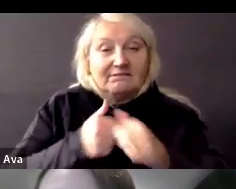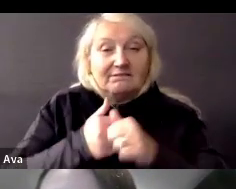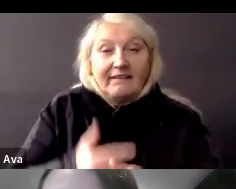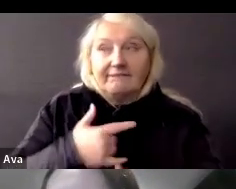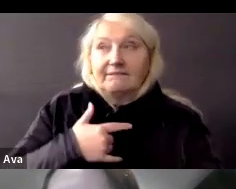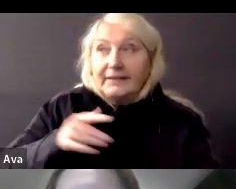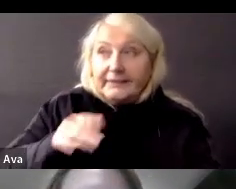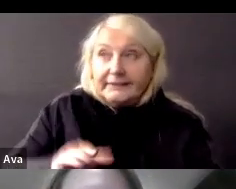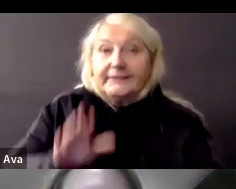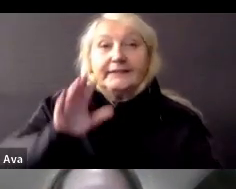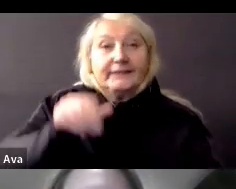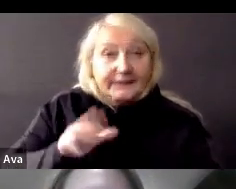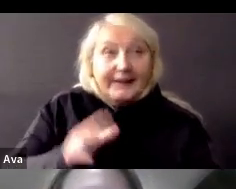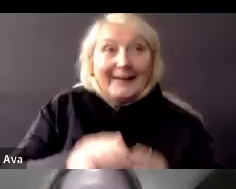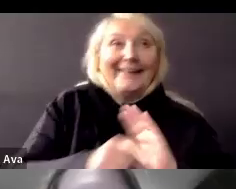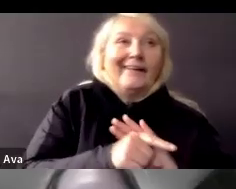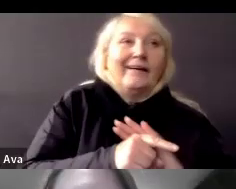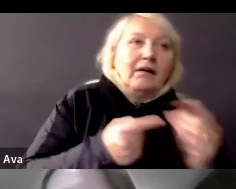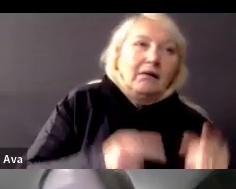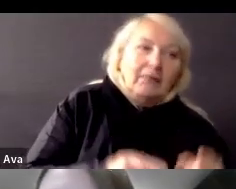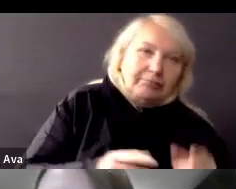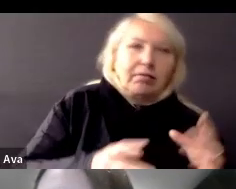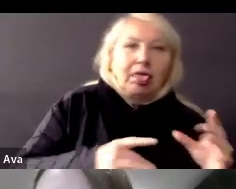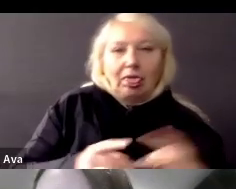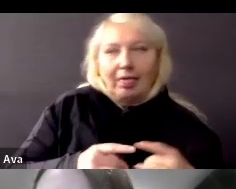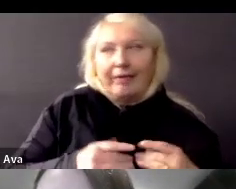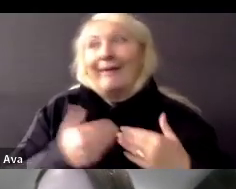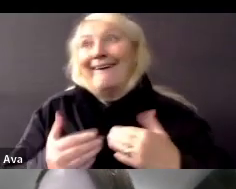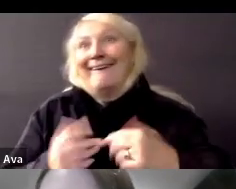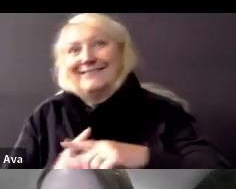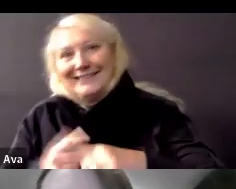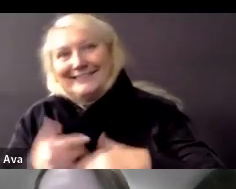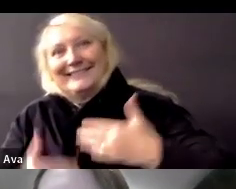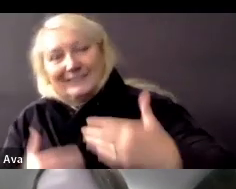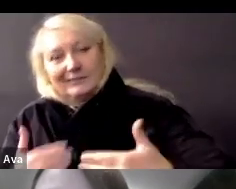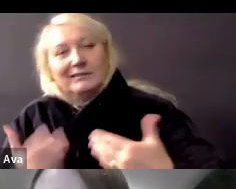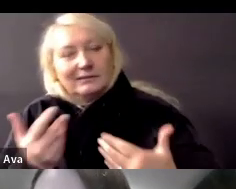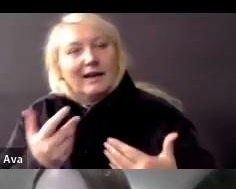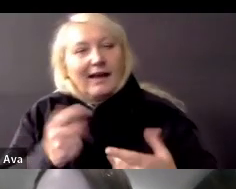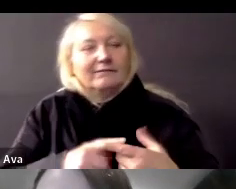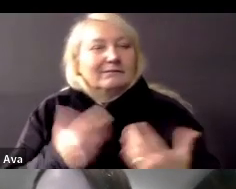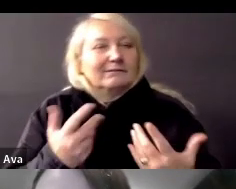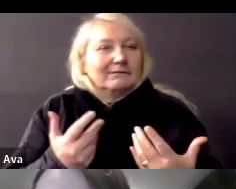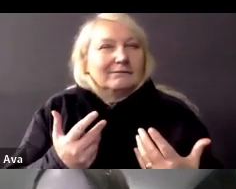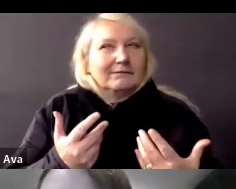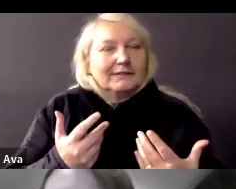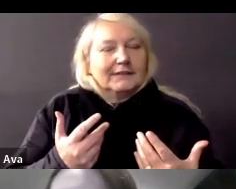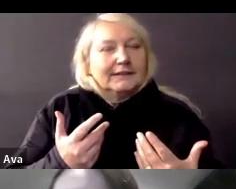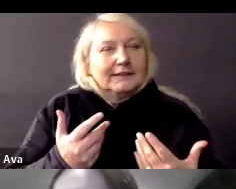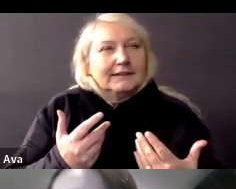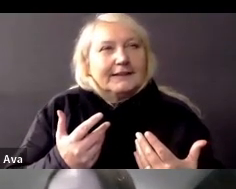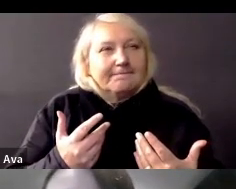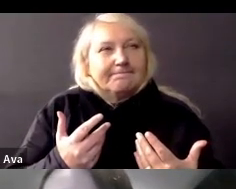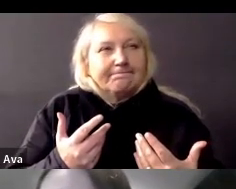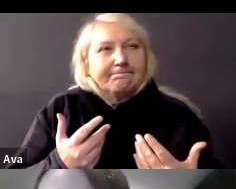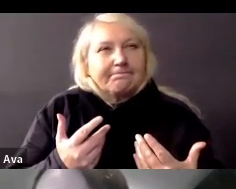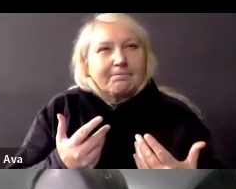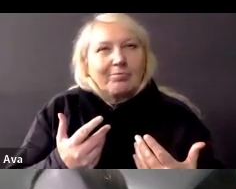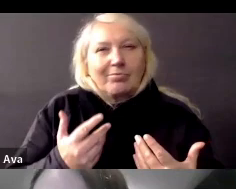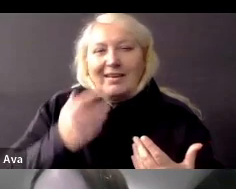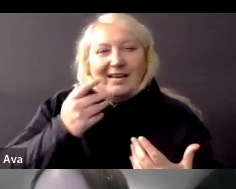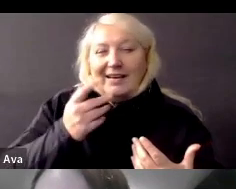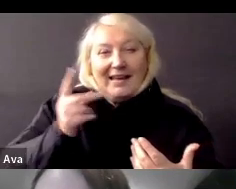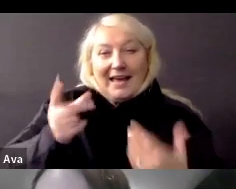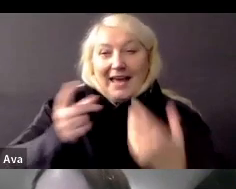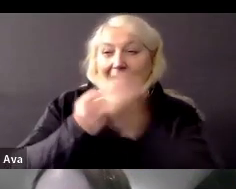ride the waves and understand and acknowledge that advocacy isn't a straight line